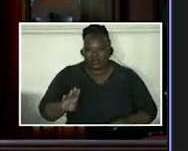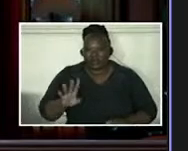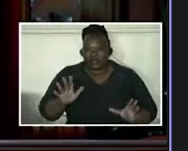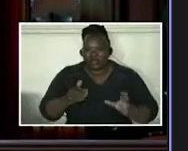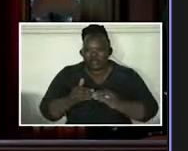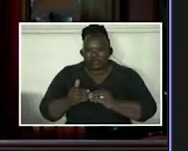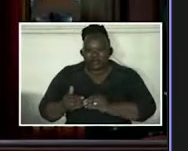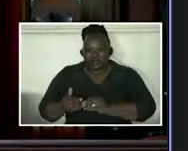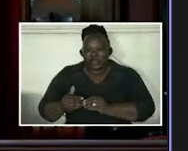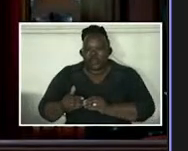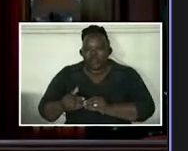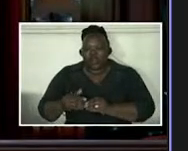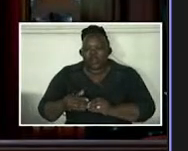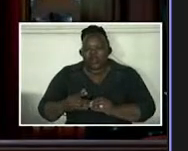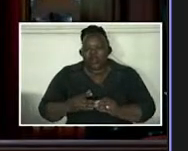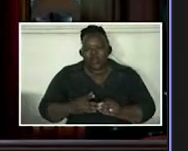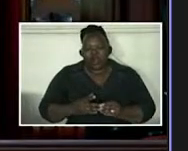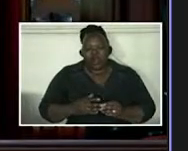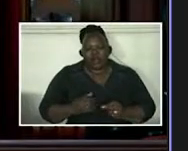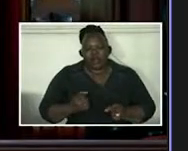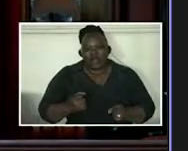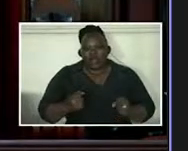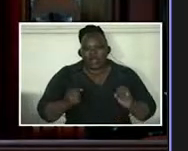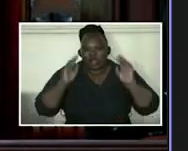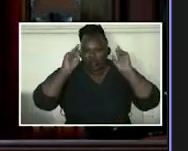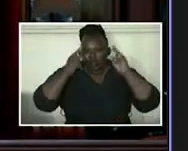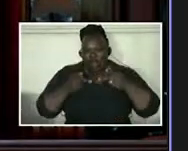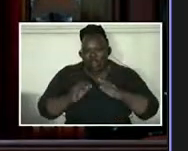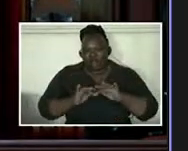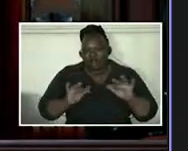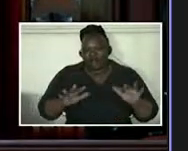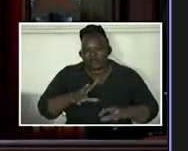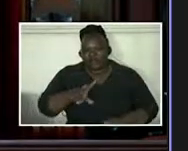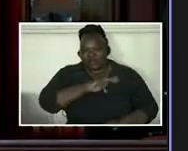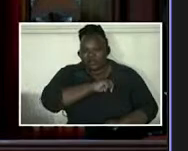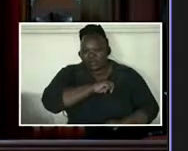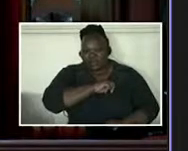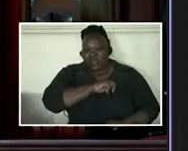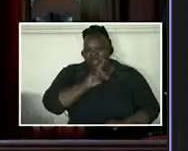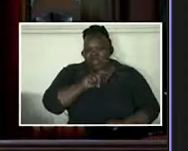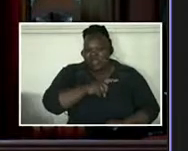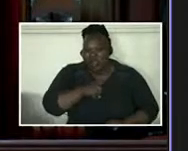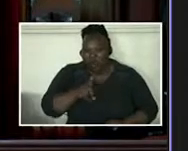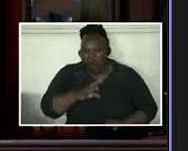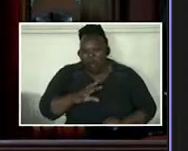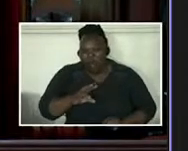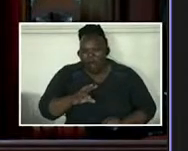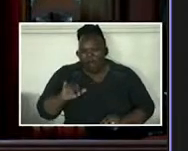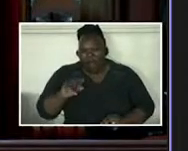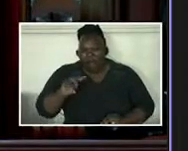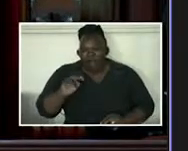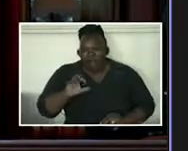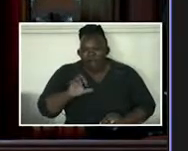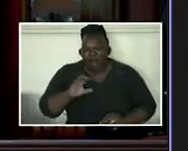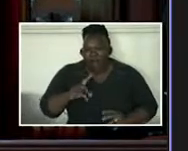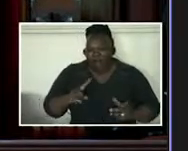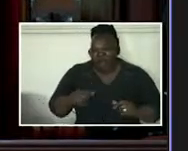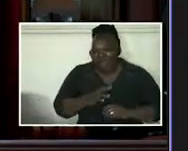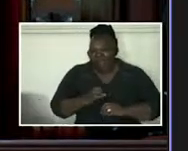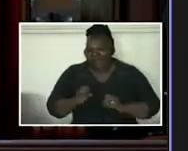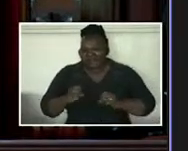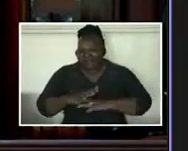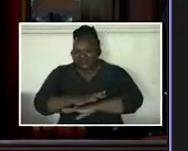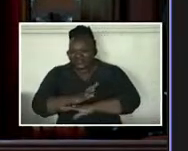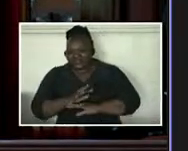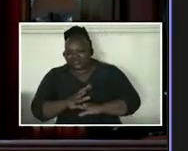of getting puzzled natural the tb epidemic may also be impacting on the incidence and outcomes of the infectious diseases such as